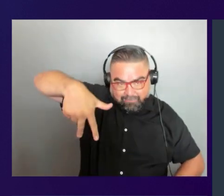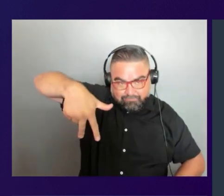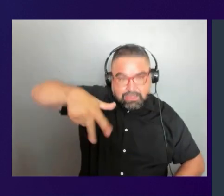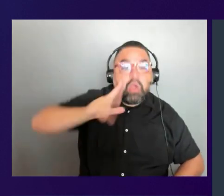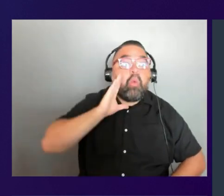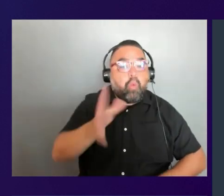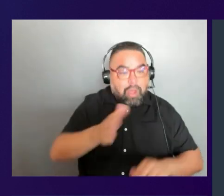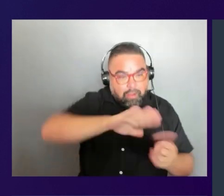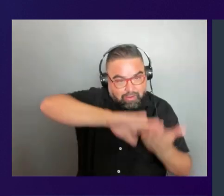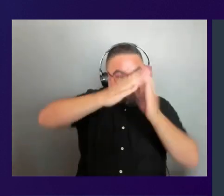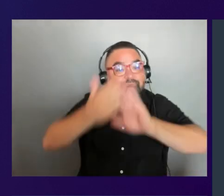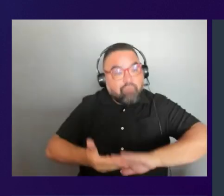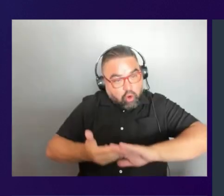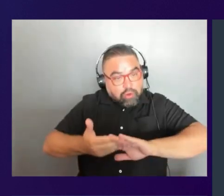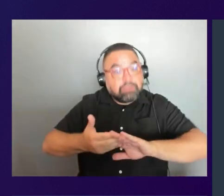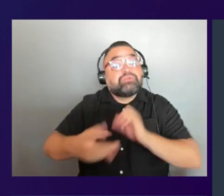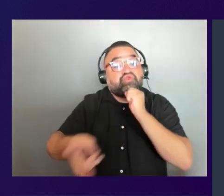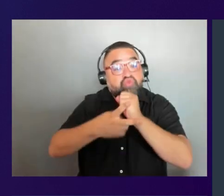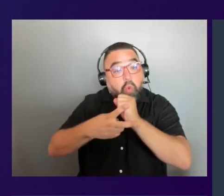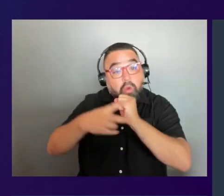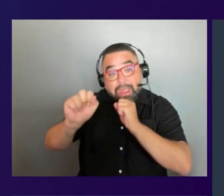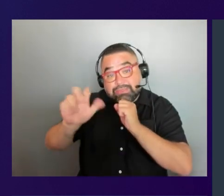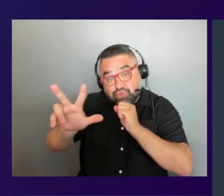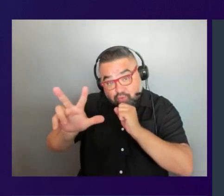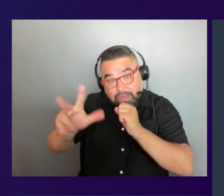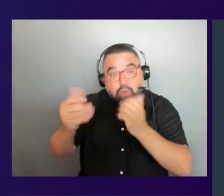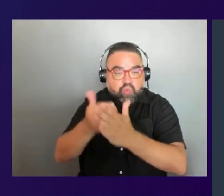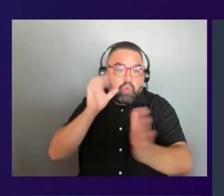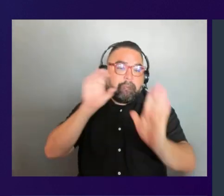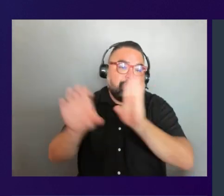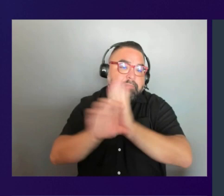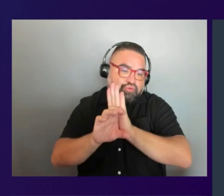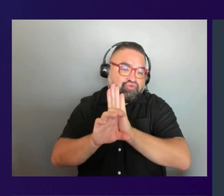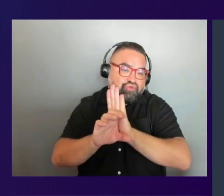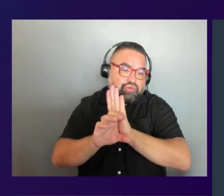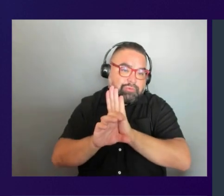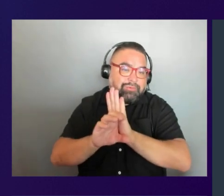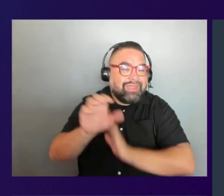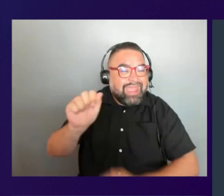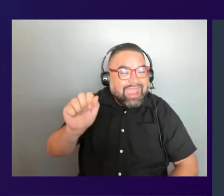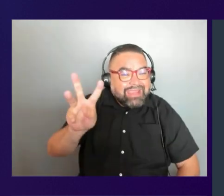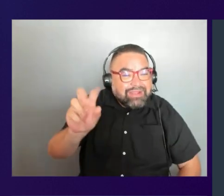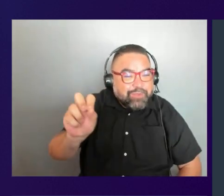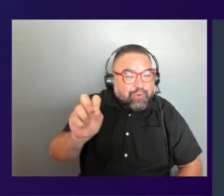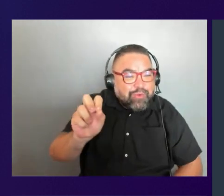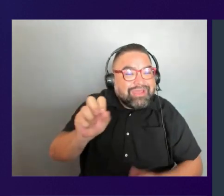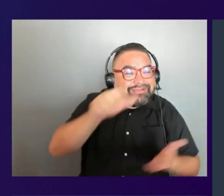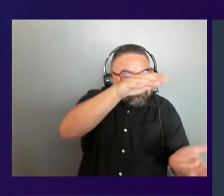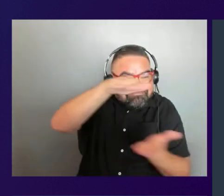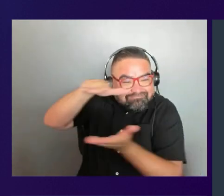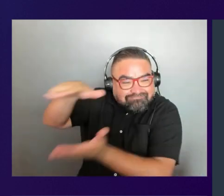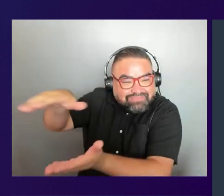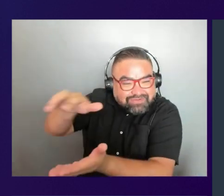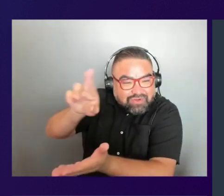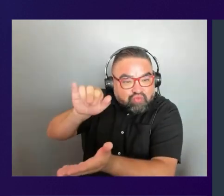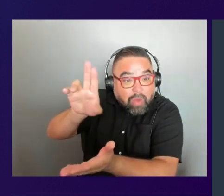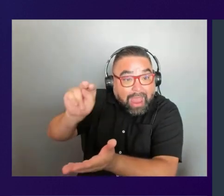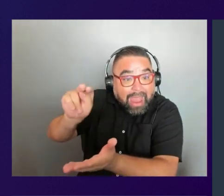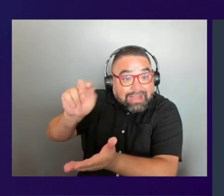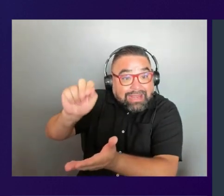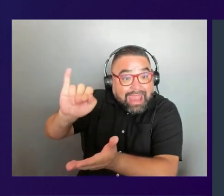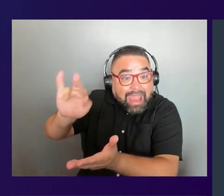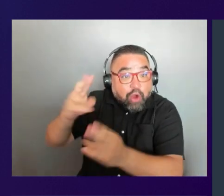then respond with that new image. By shifting this logic to AWS and leveraging S3 Object Lambda, Ryanair was able to include